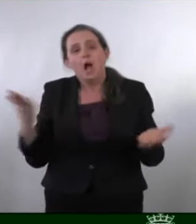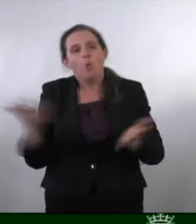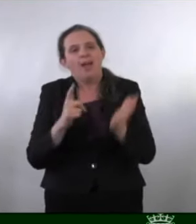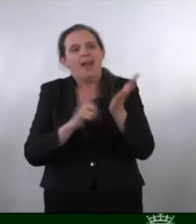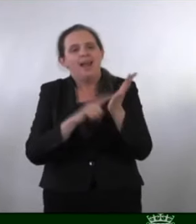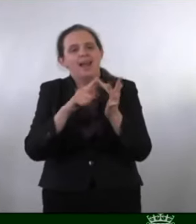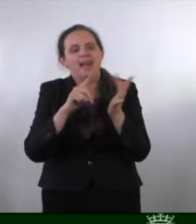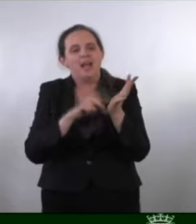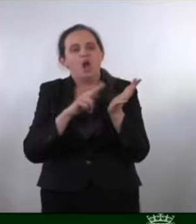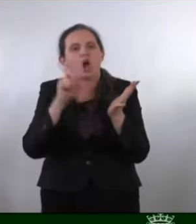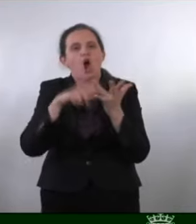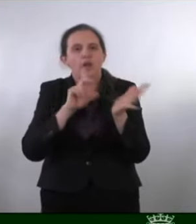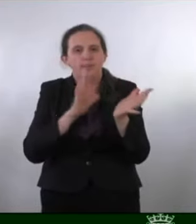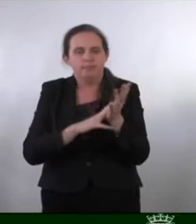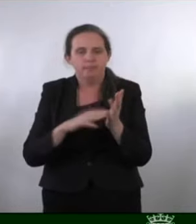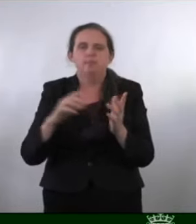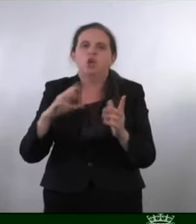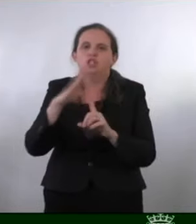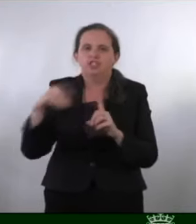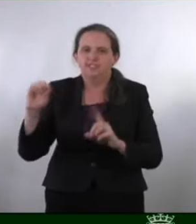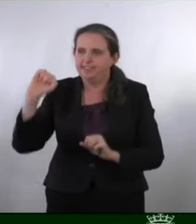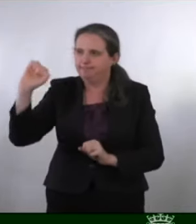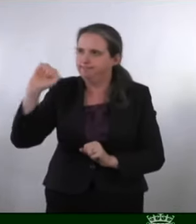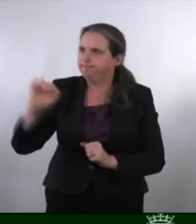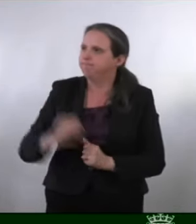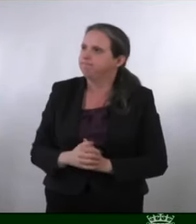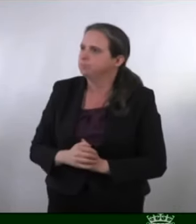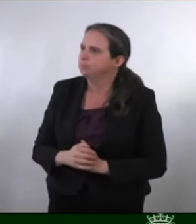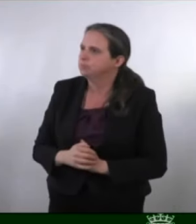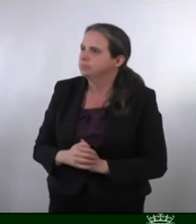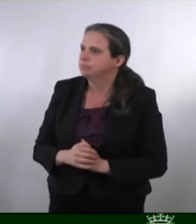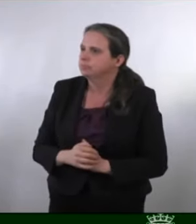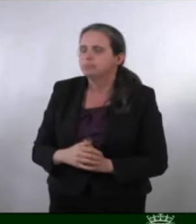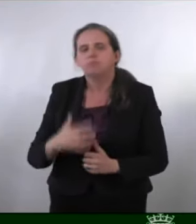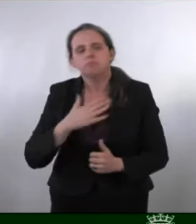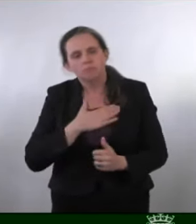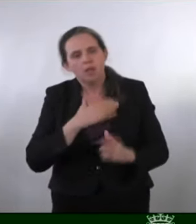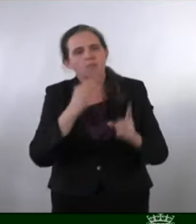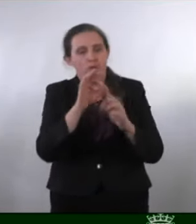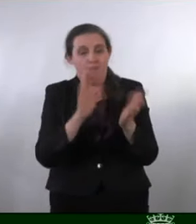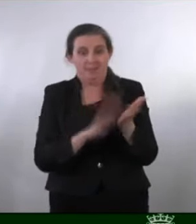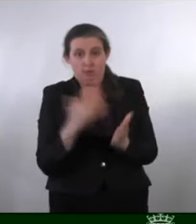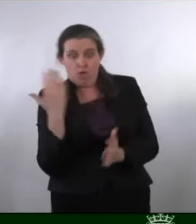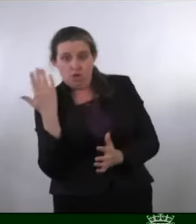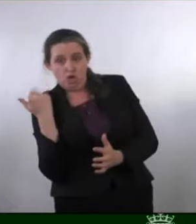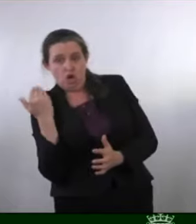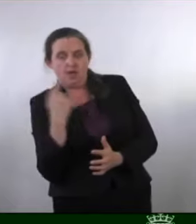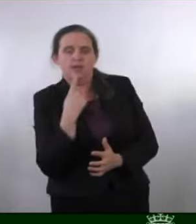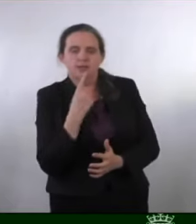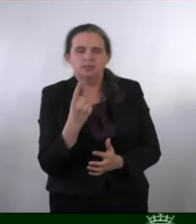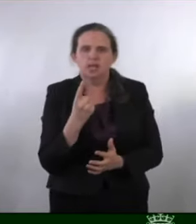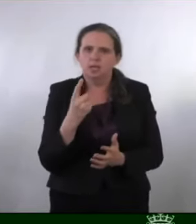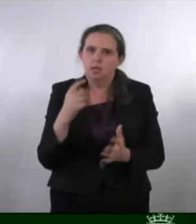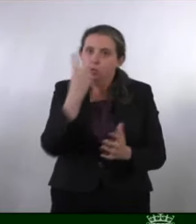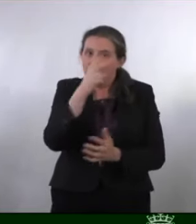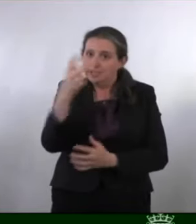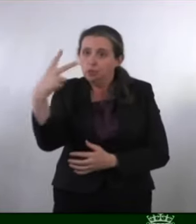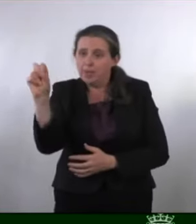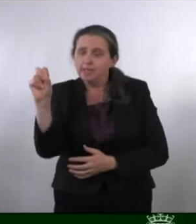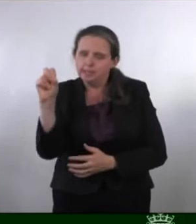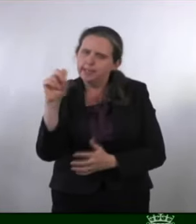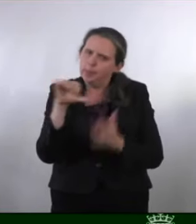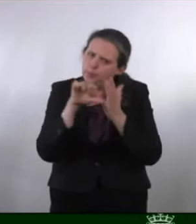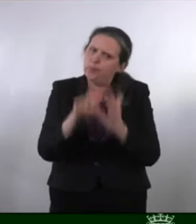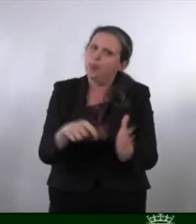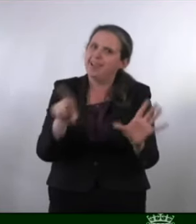As our right honourable friend, the Prime Minister, said earlier, 2020 has been a difficult year. And unfortunately for freelancers and directors of limited companies in Lincoln and across the